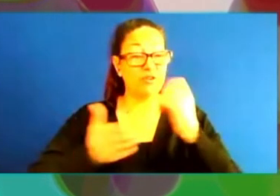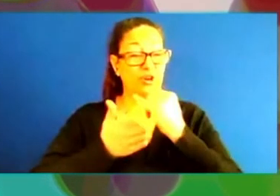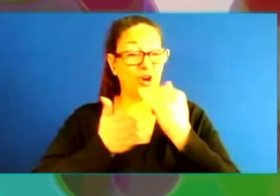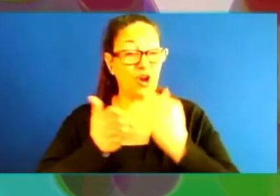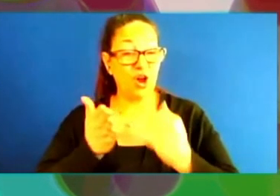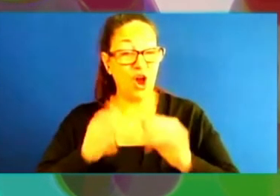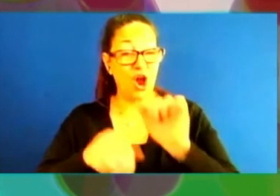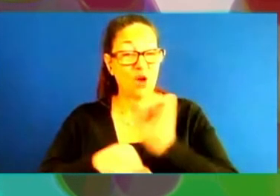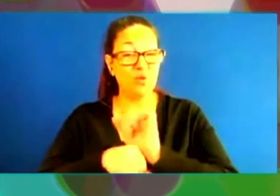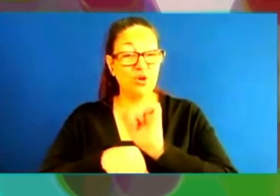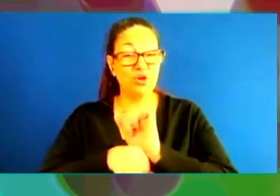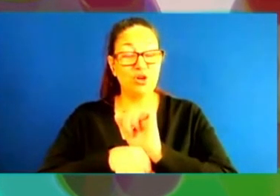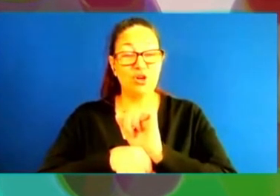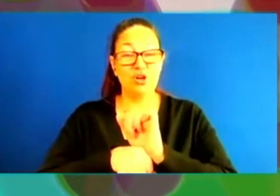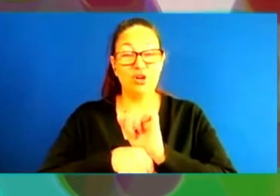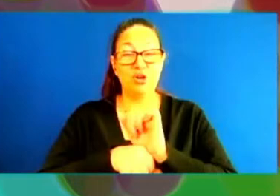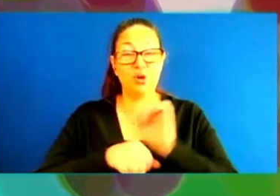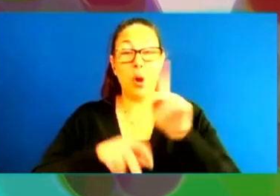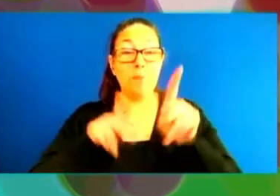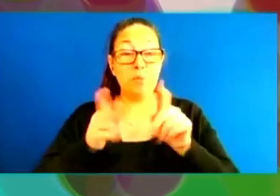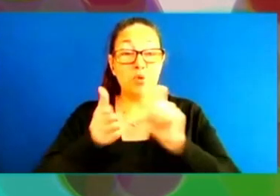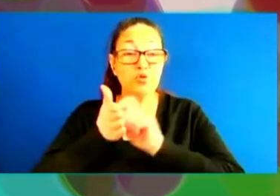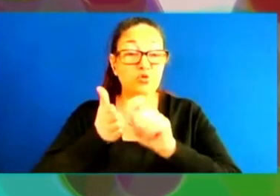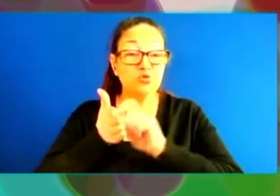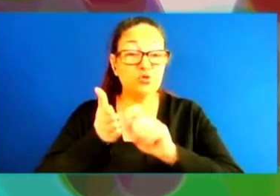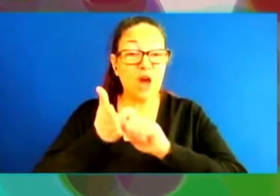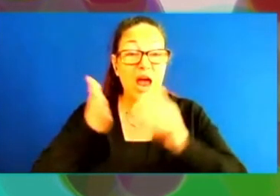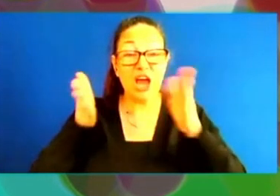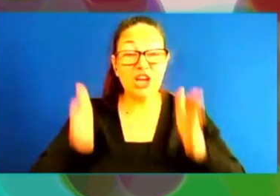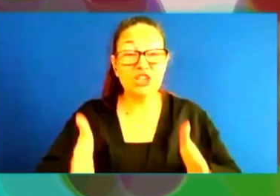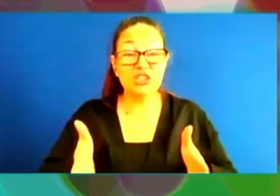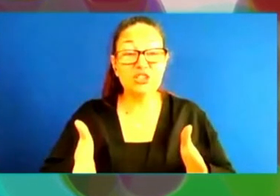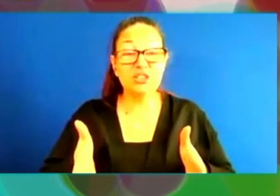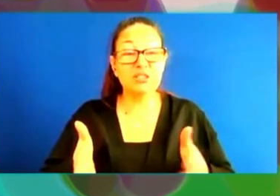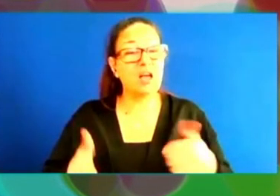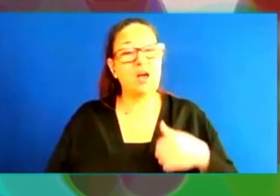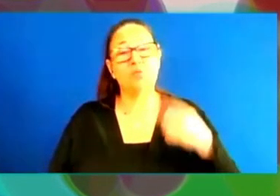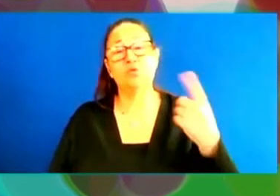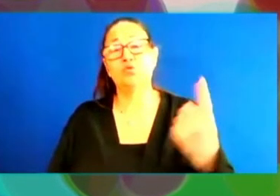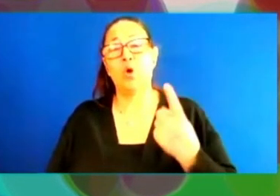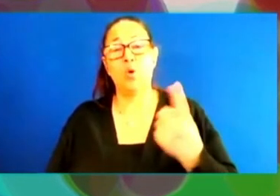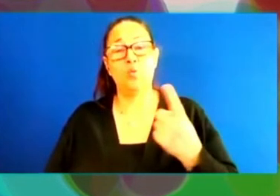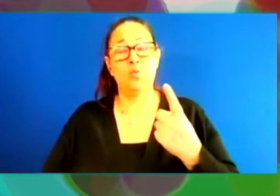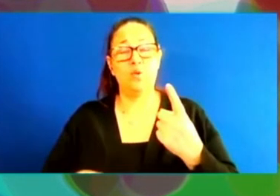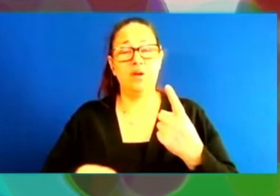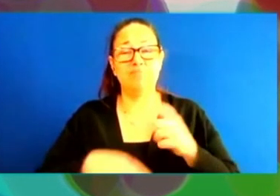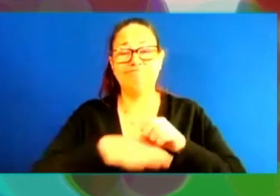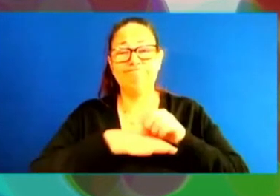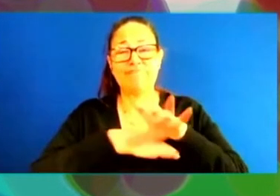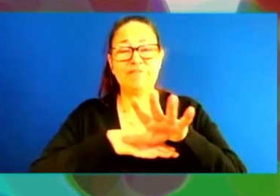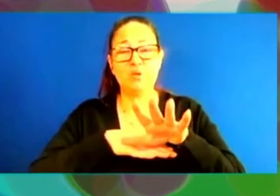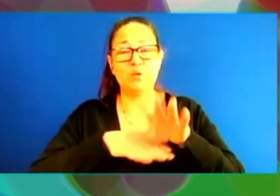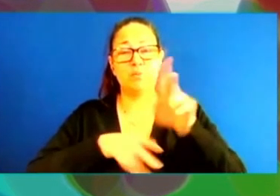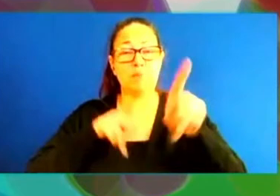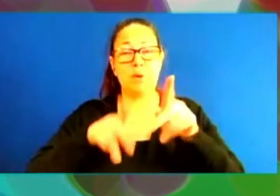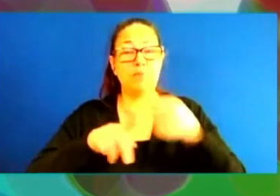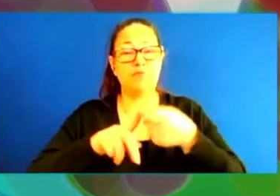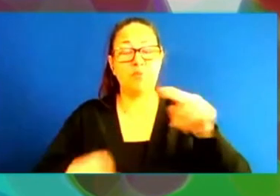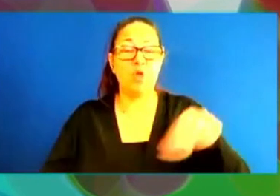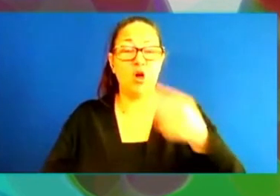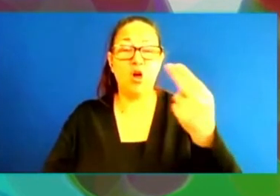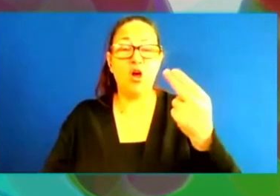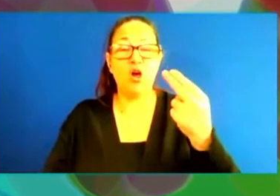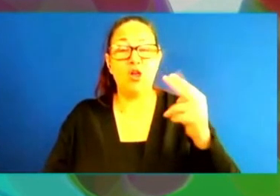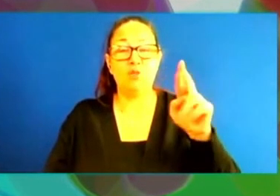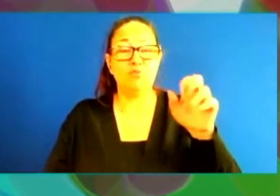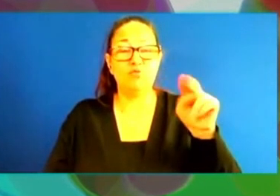that I'm, or people or writers, I was always really influenced by people from the Harlem Renaissance. So